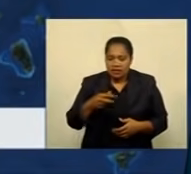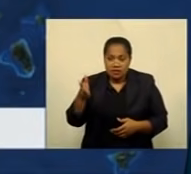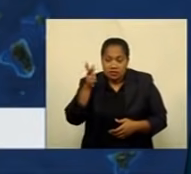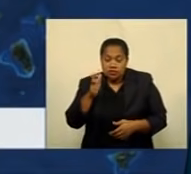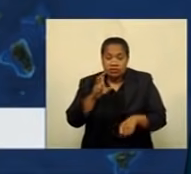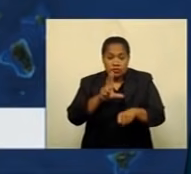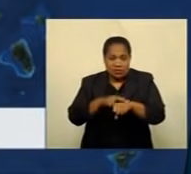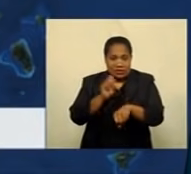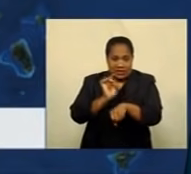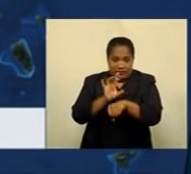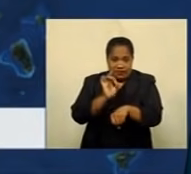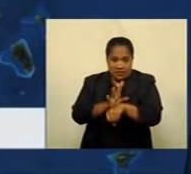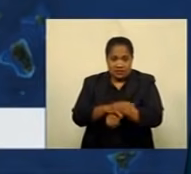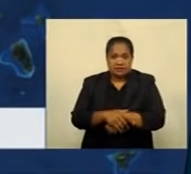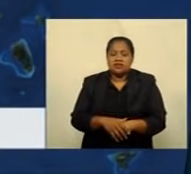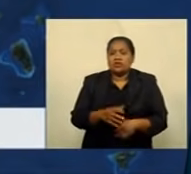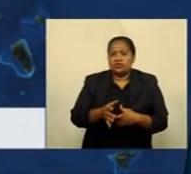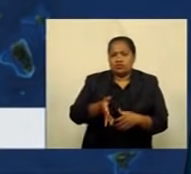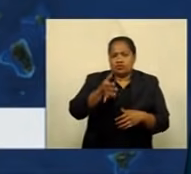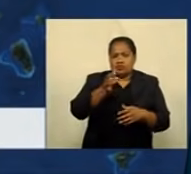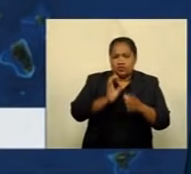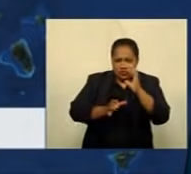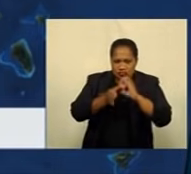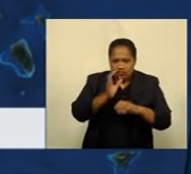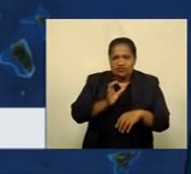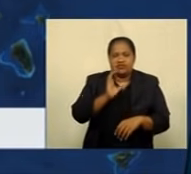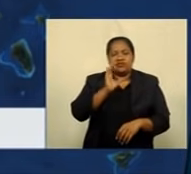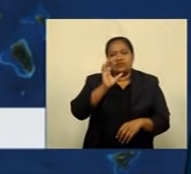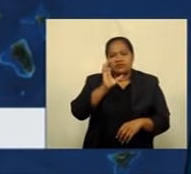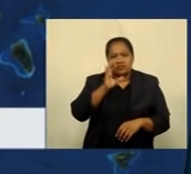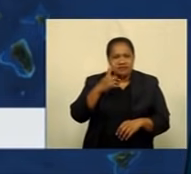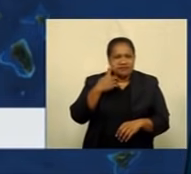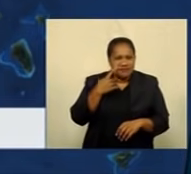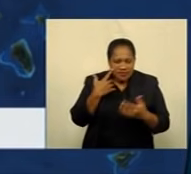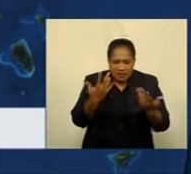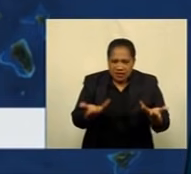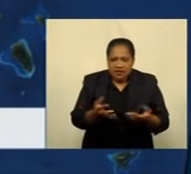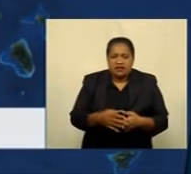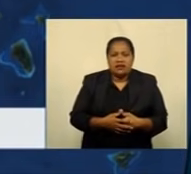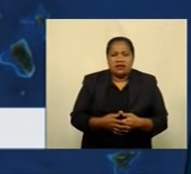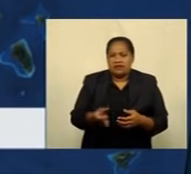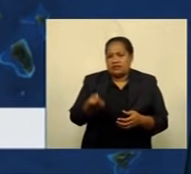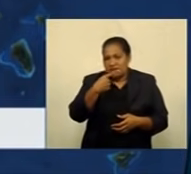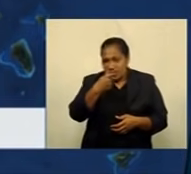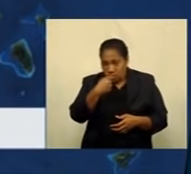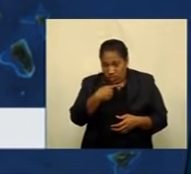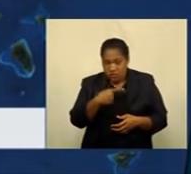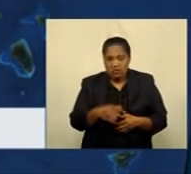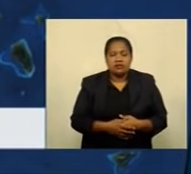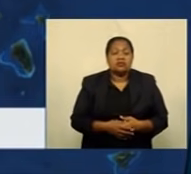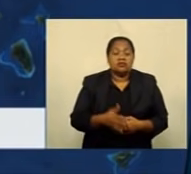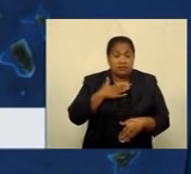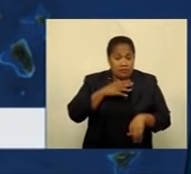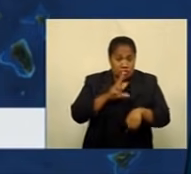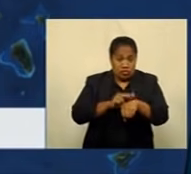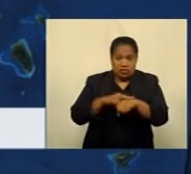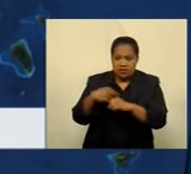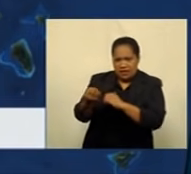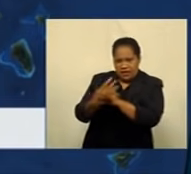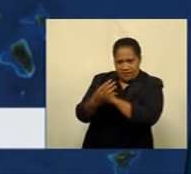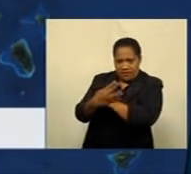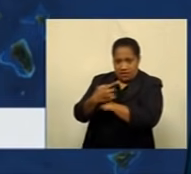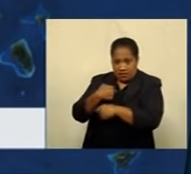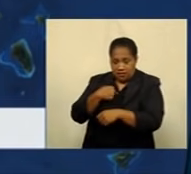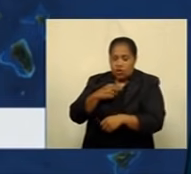antibiotics, hydrated a lot, took the Panadol to look after the symptoms. My doctor had advised that I really need